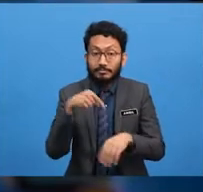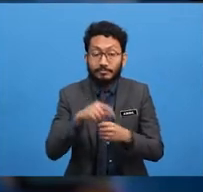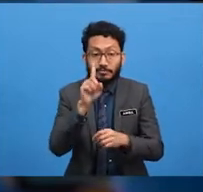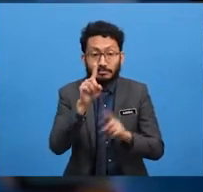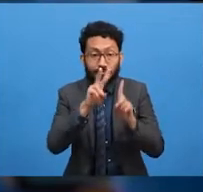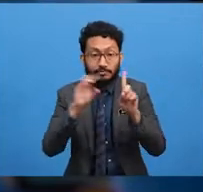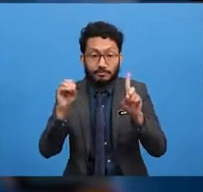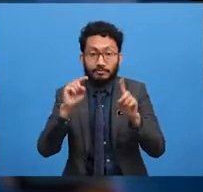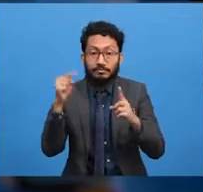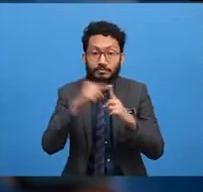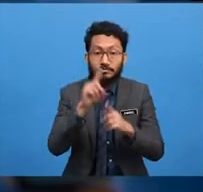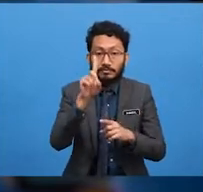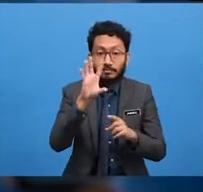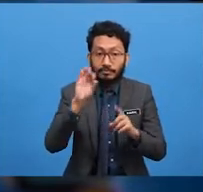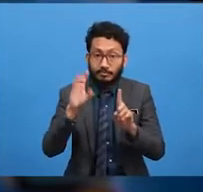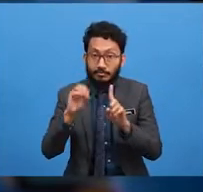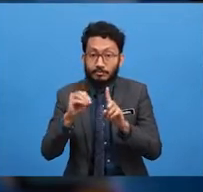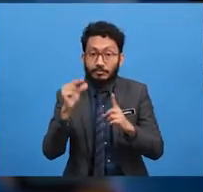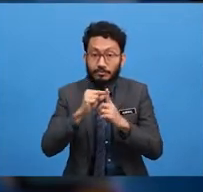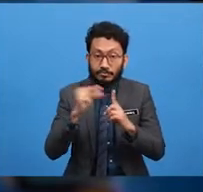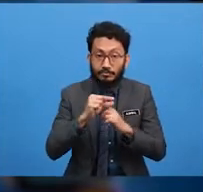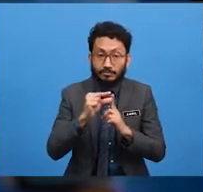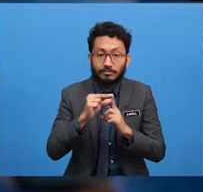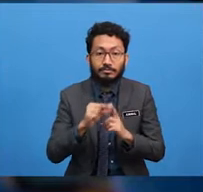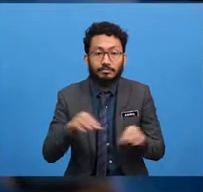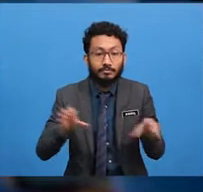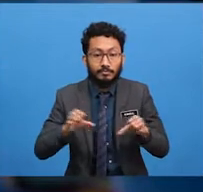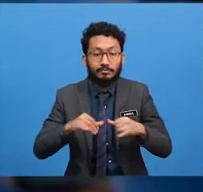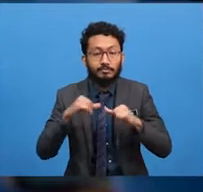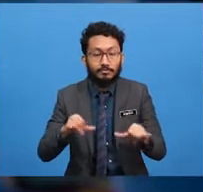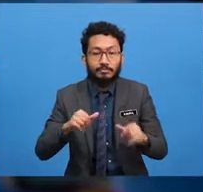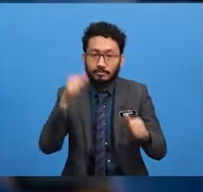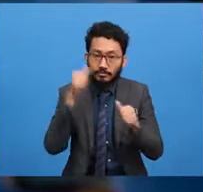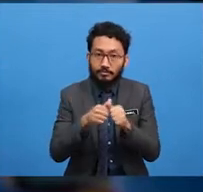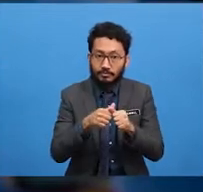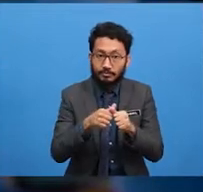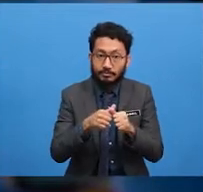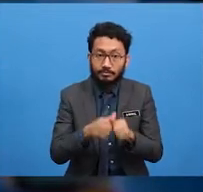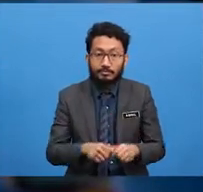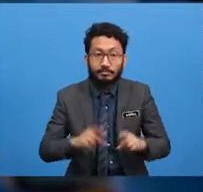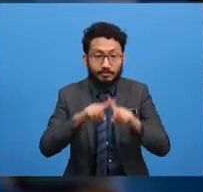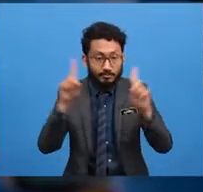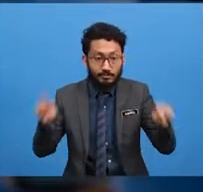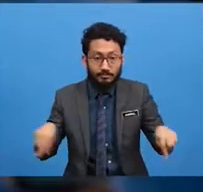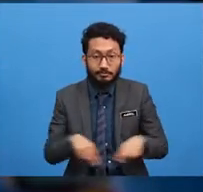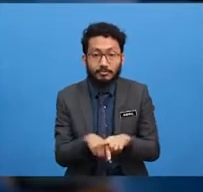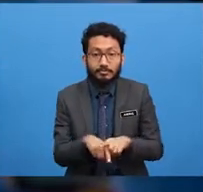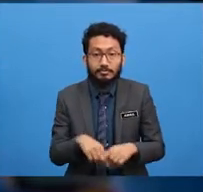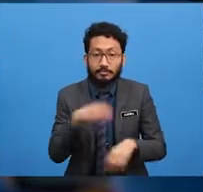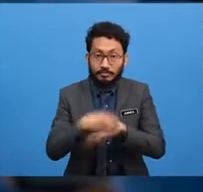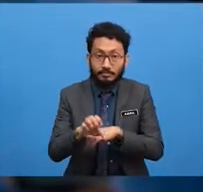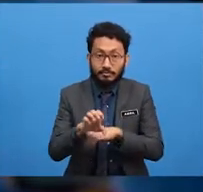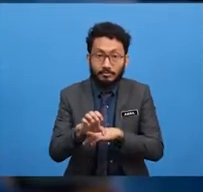to 150 words. Do you still remember the layout of an email? Just